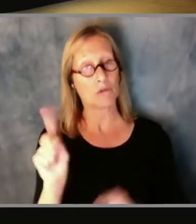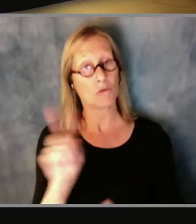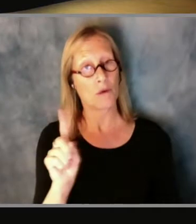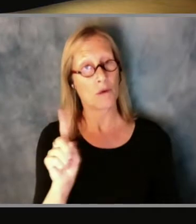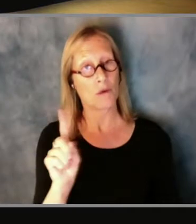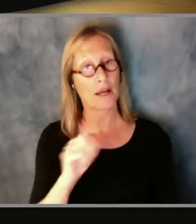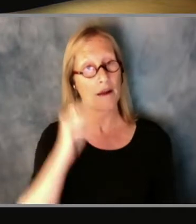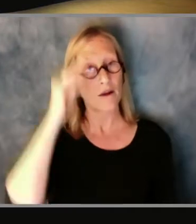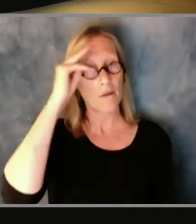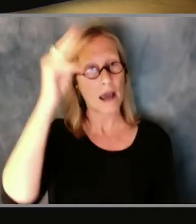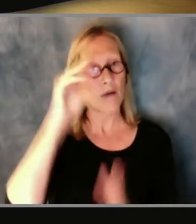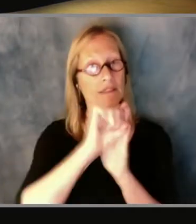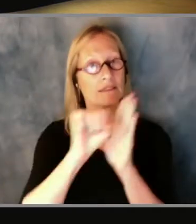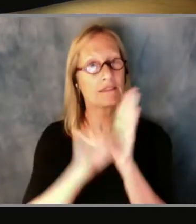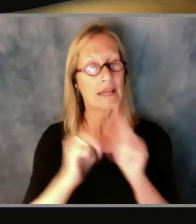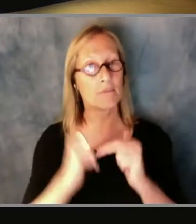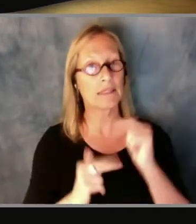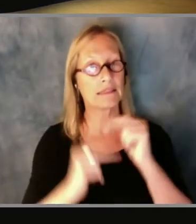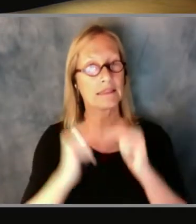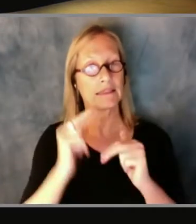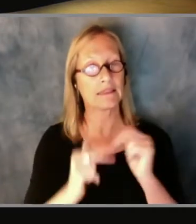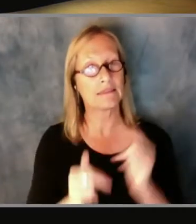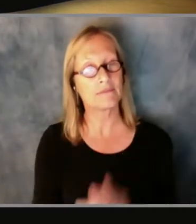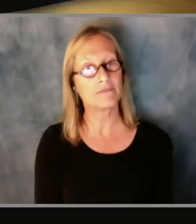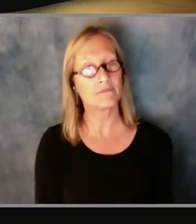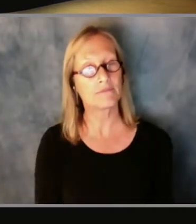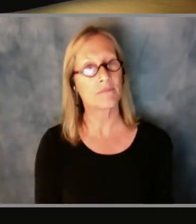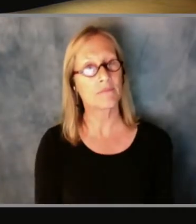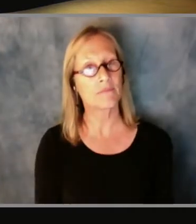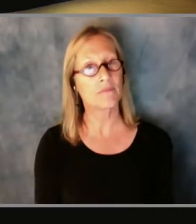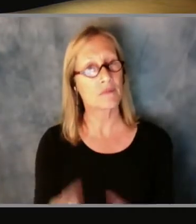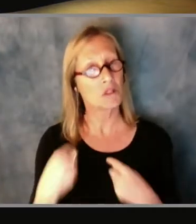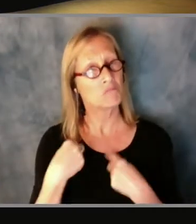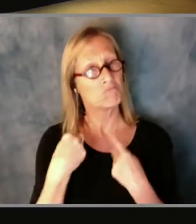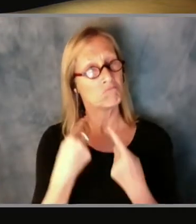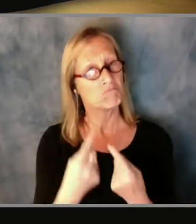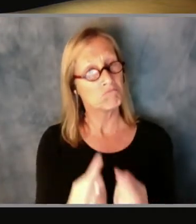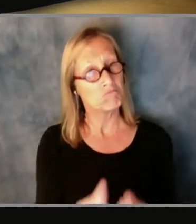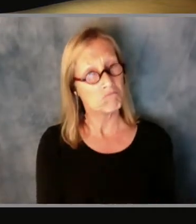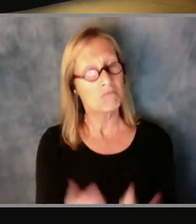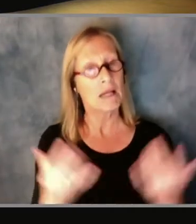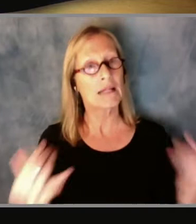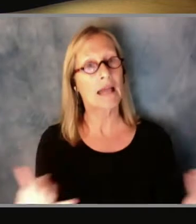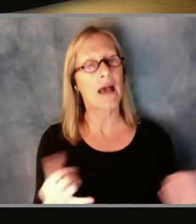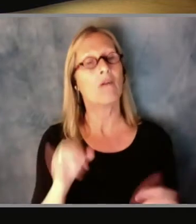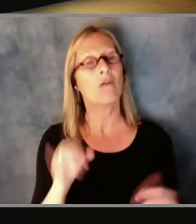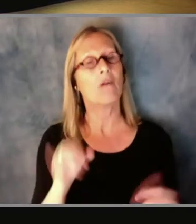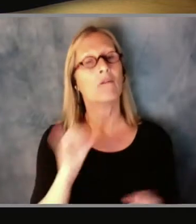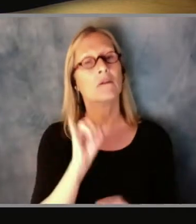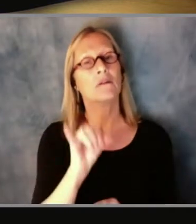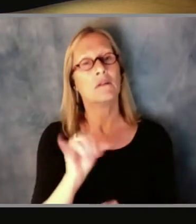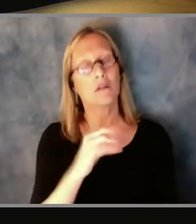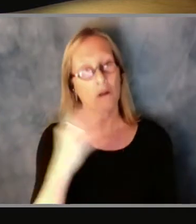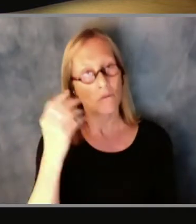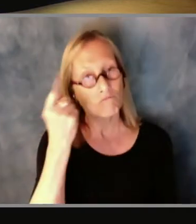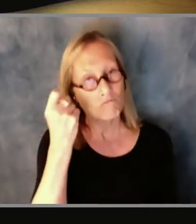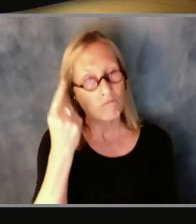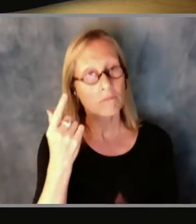State Building. Over time, the realization that while people